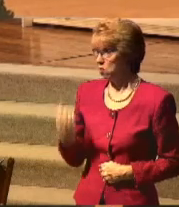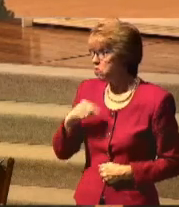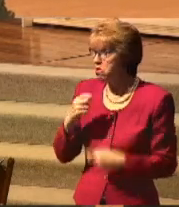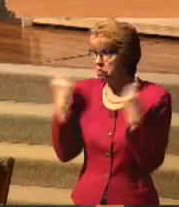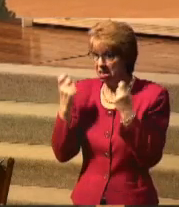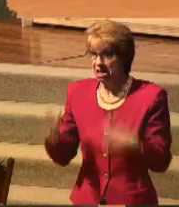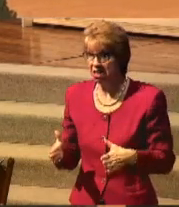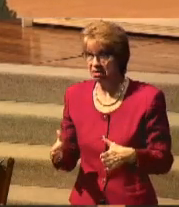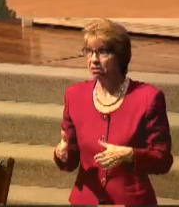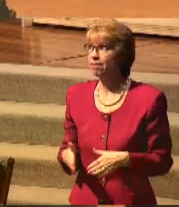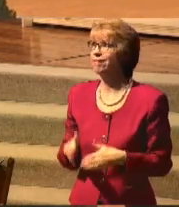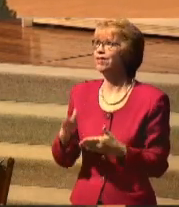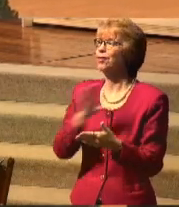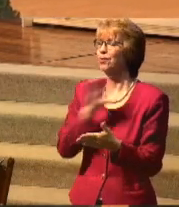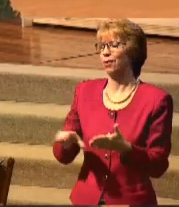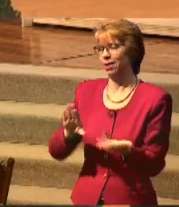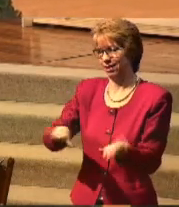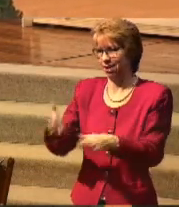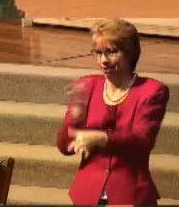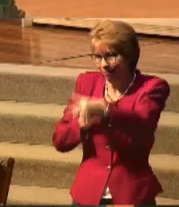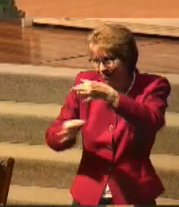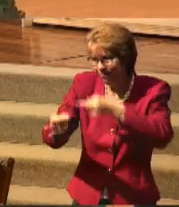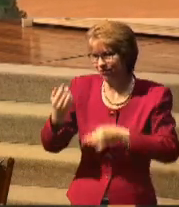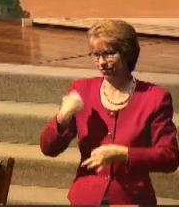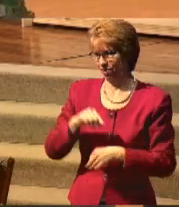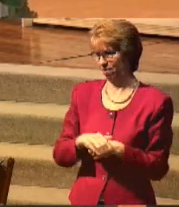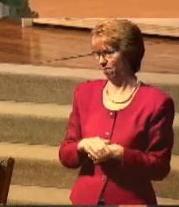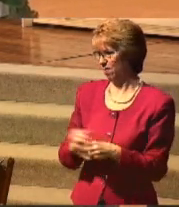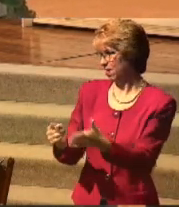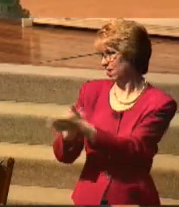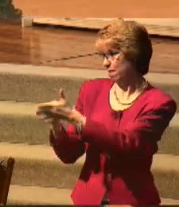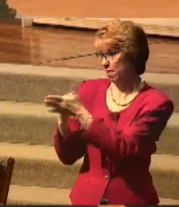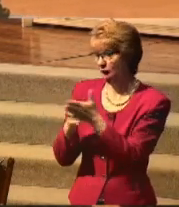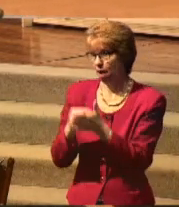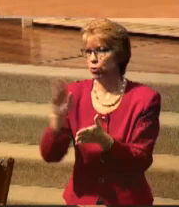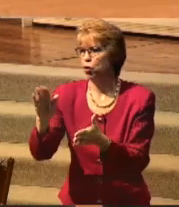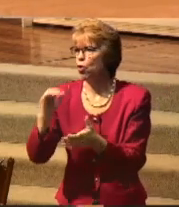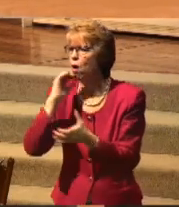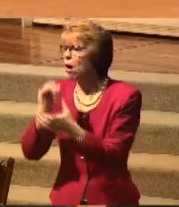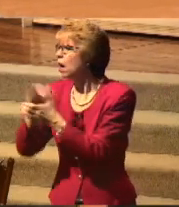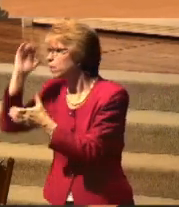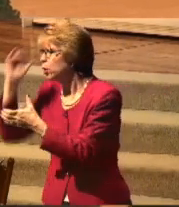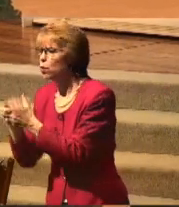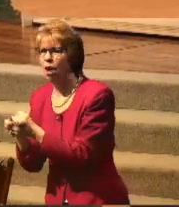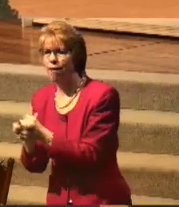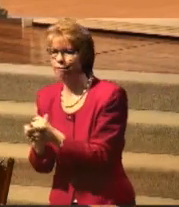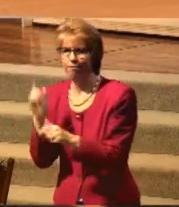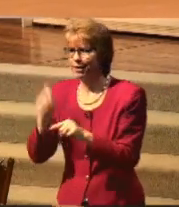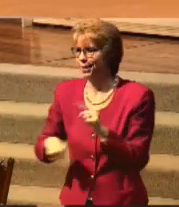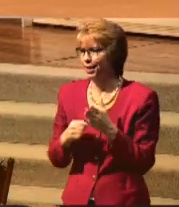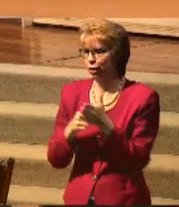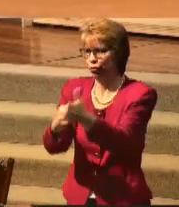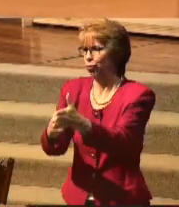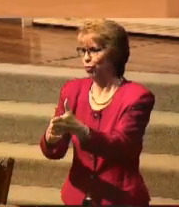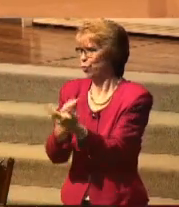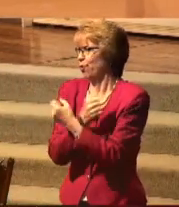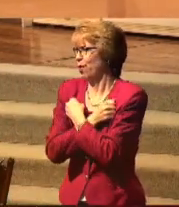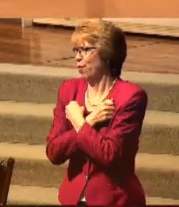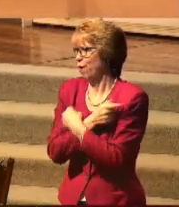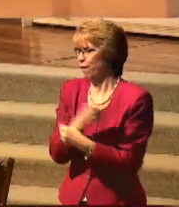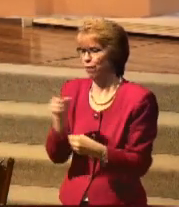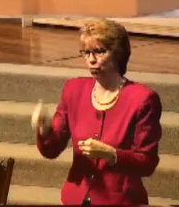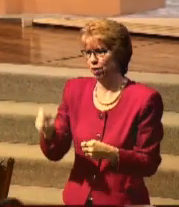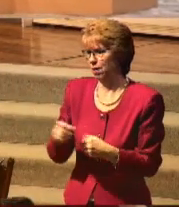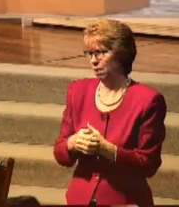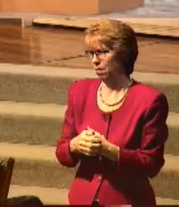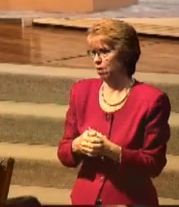us. There are some times that your mate is not going to be able to show you the love that you need. And